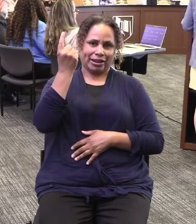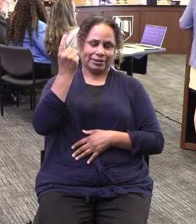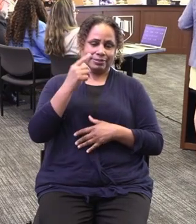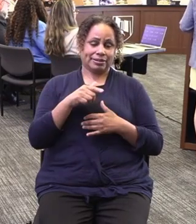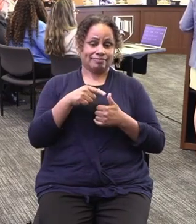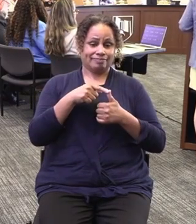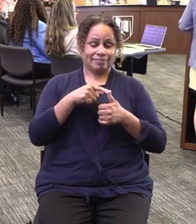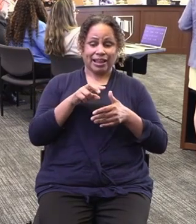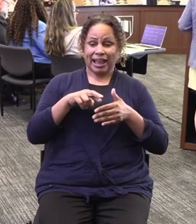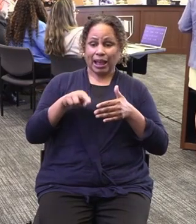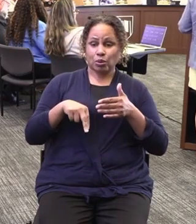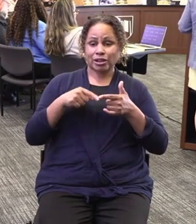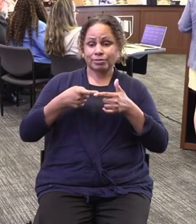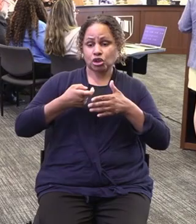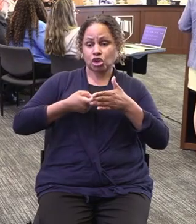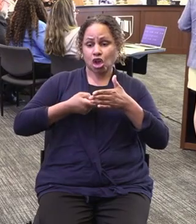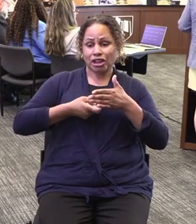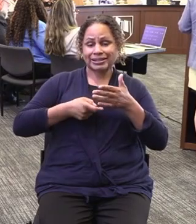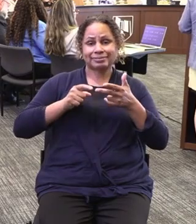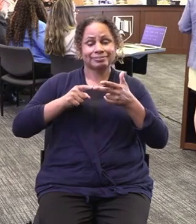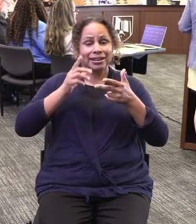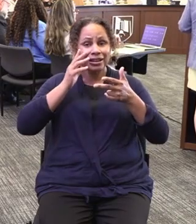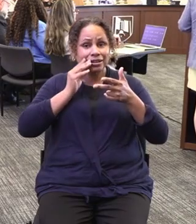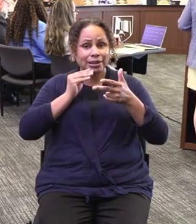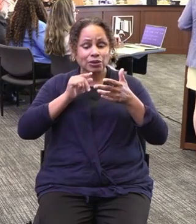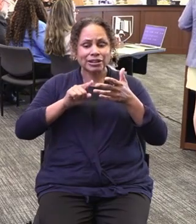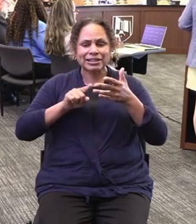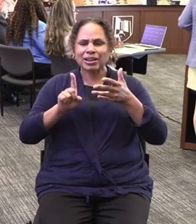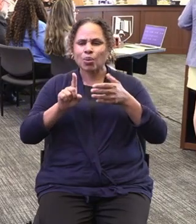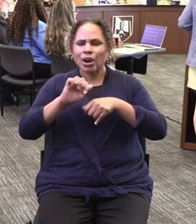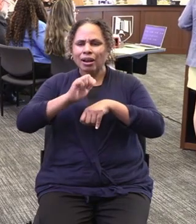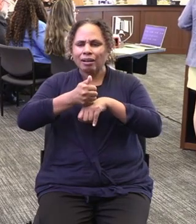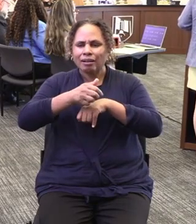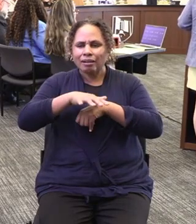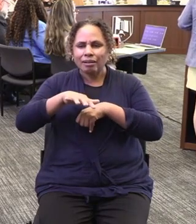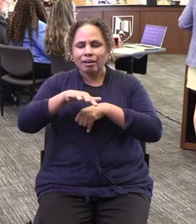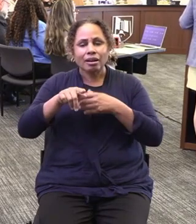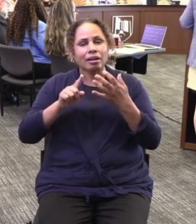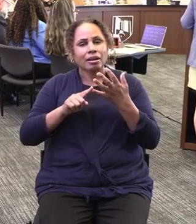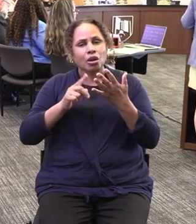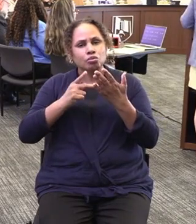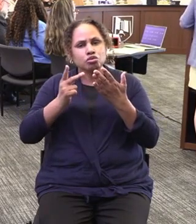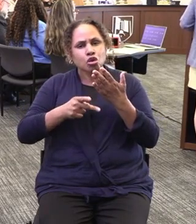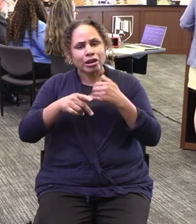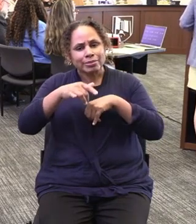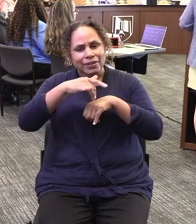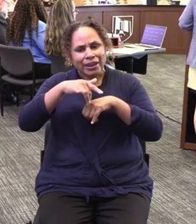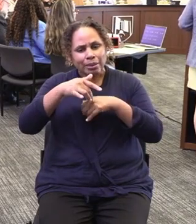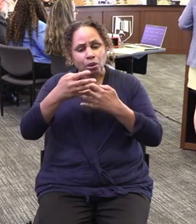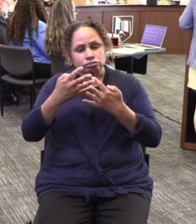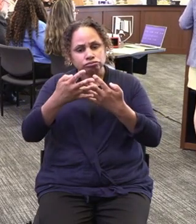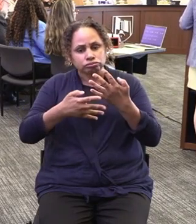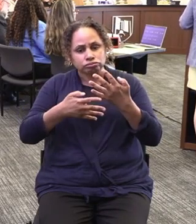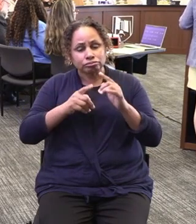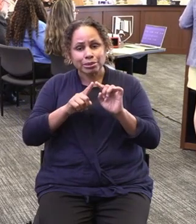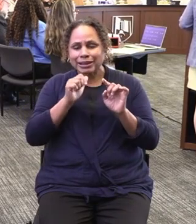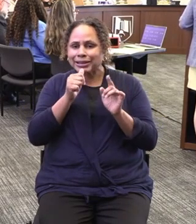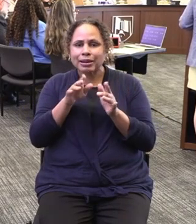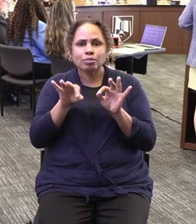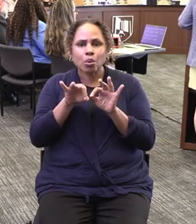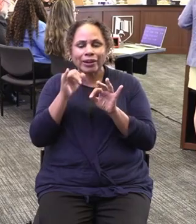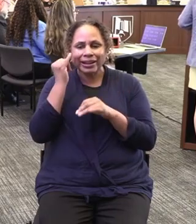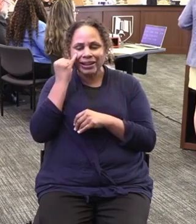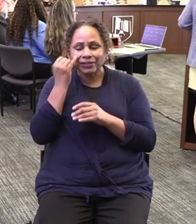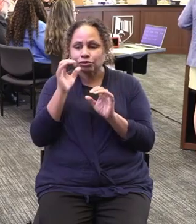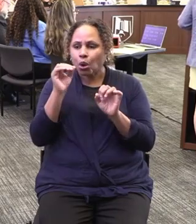Outcomes, cost, experience, location, programs. But none of it matters if there's no